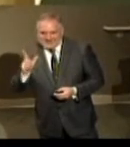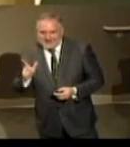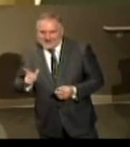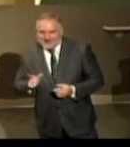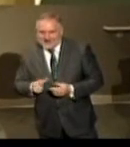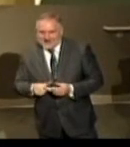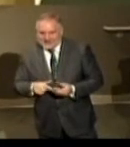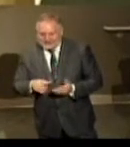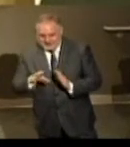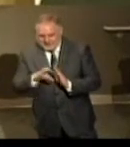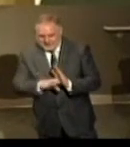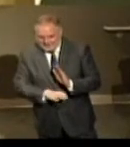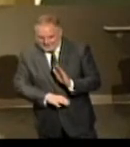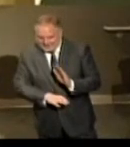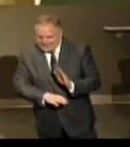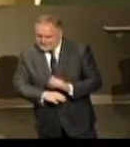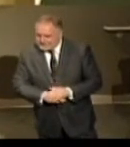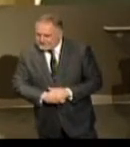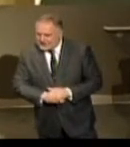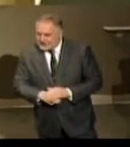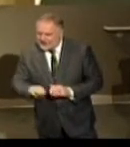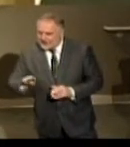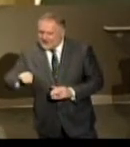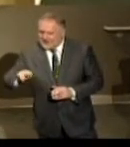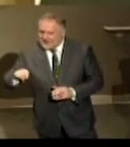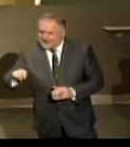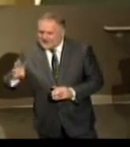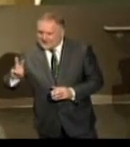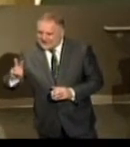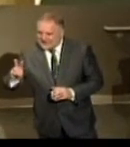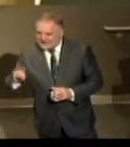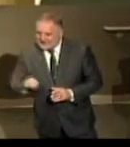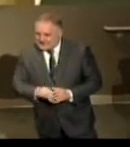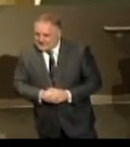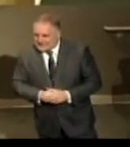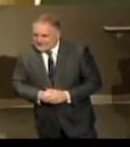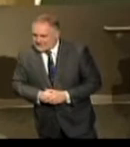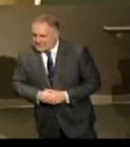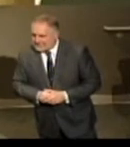passage of Scripture. This is the other passage of Scripture. I want you to turn with Matthew chapter 6.